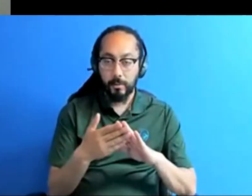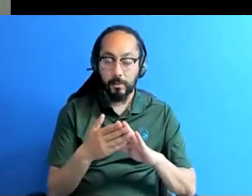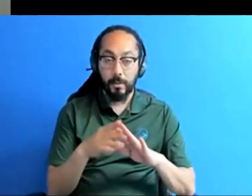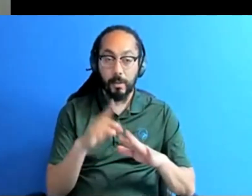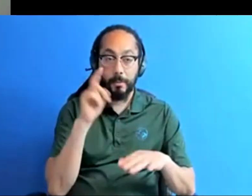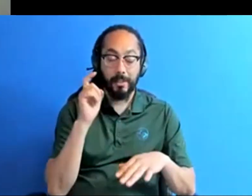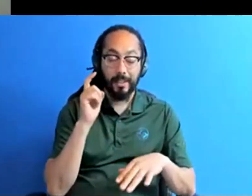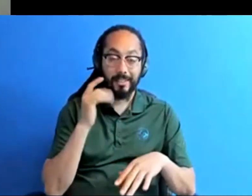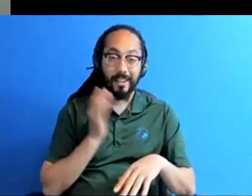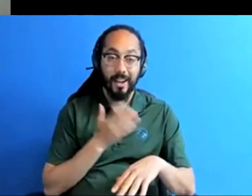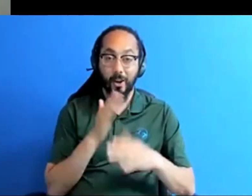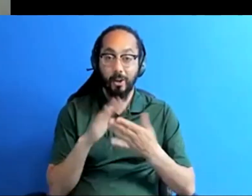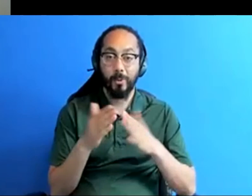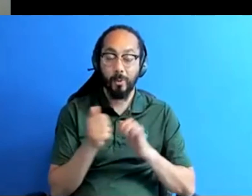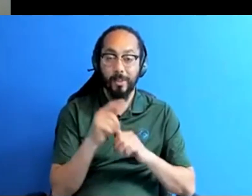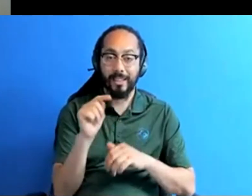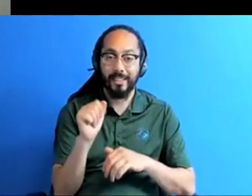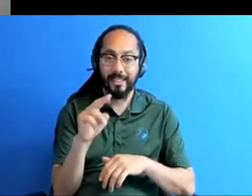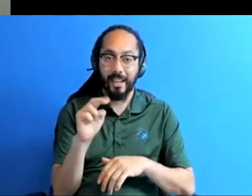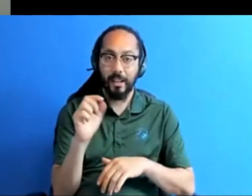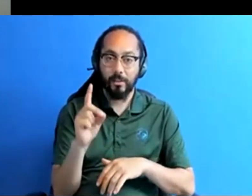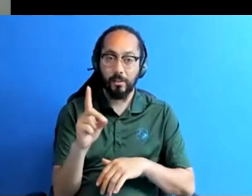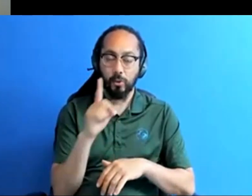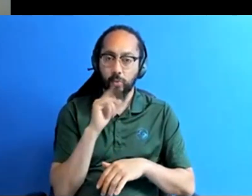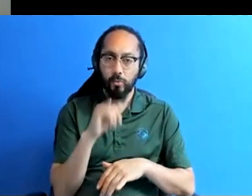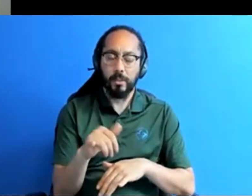is really responsive.